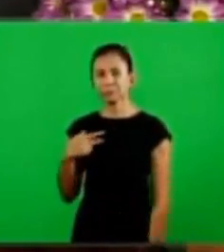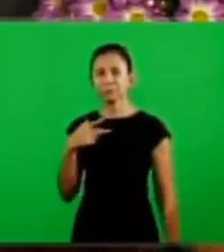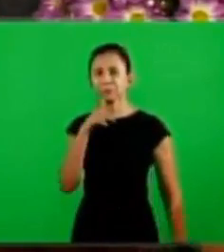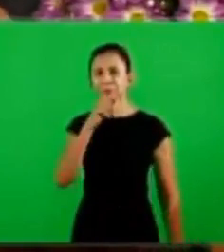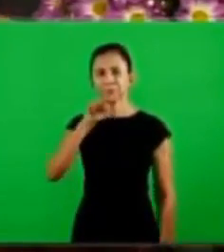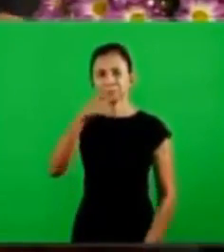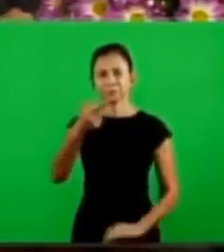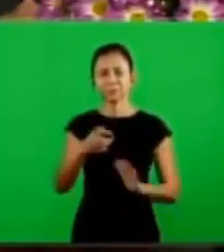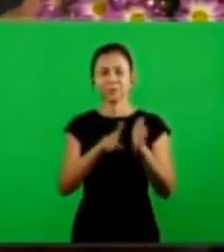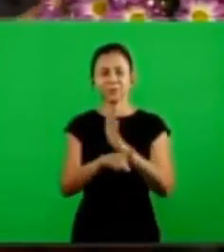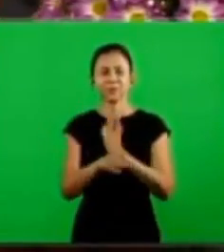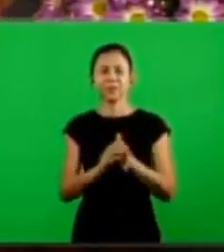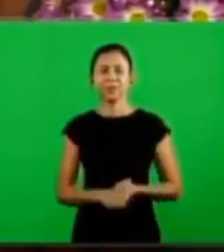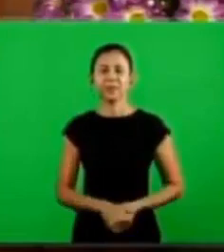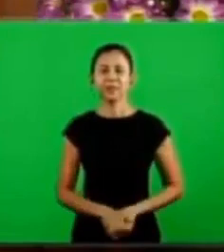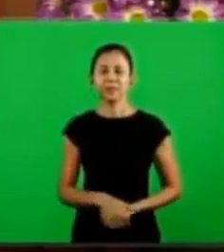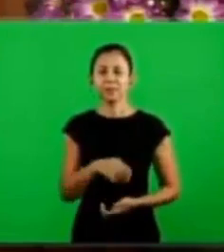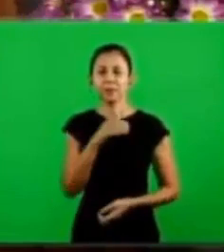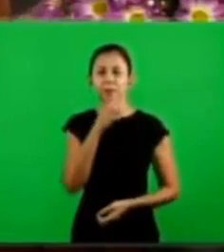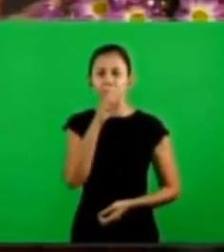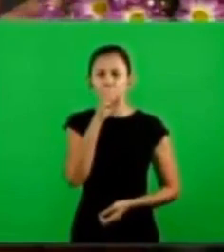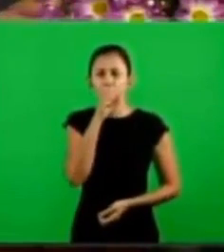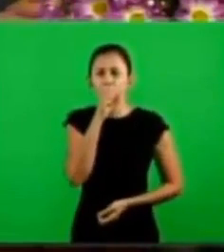Pastor Gilson has the word.